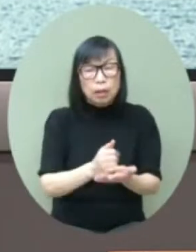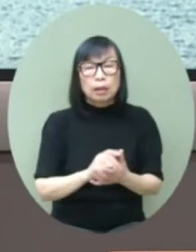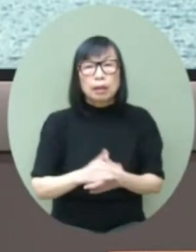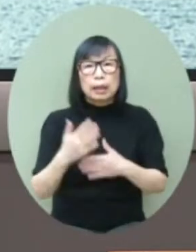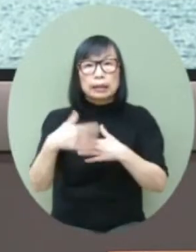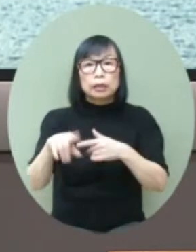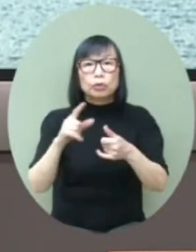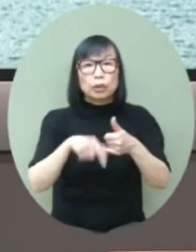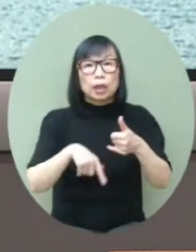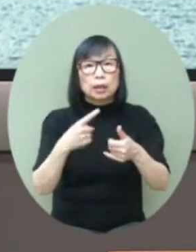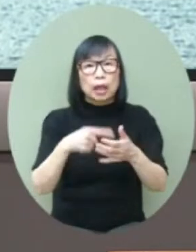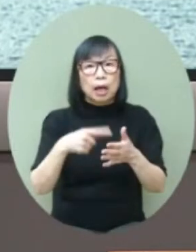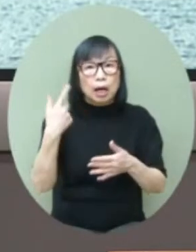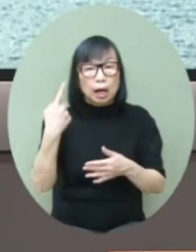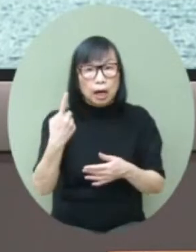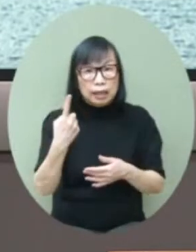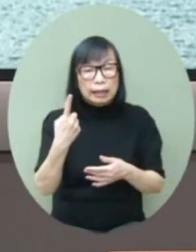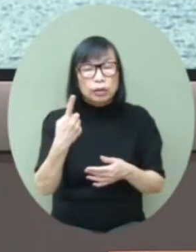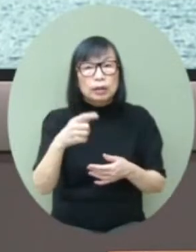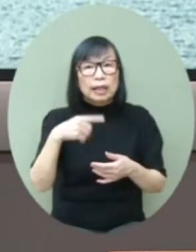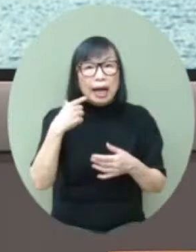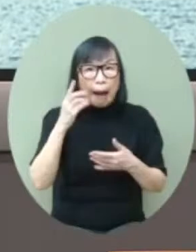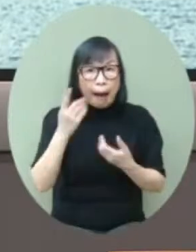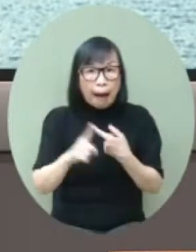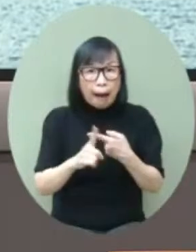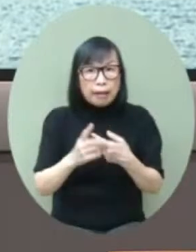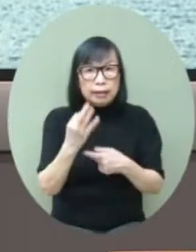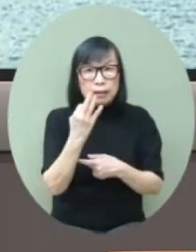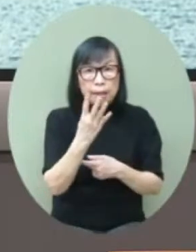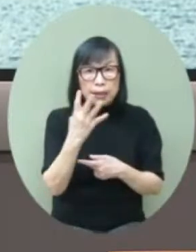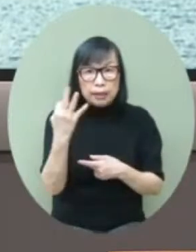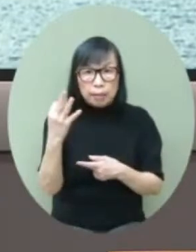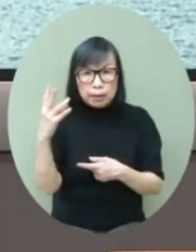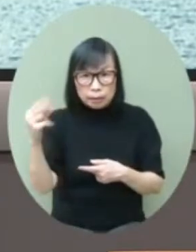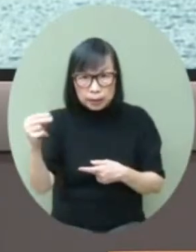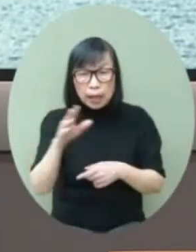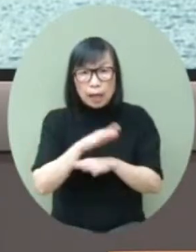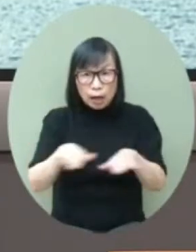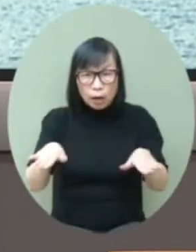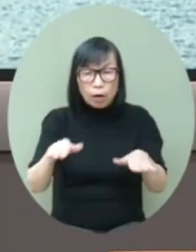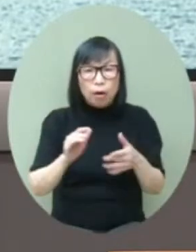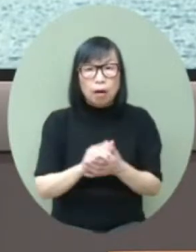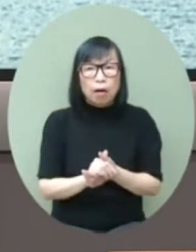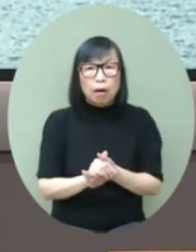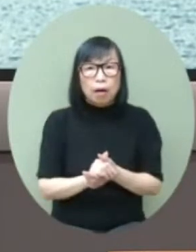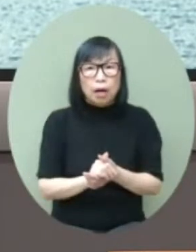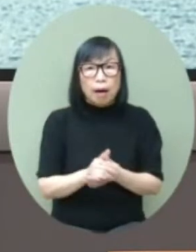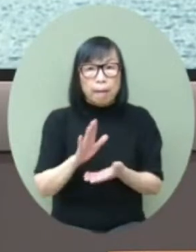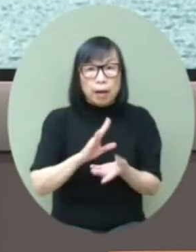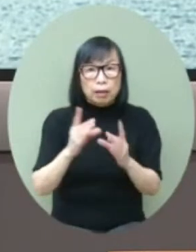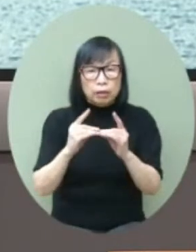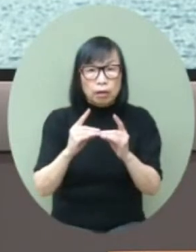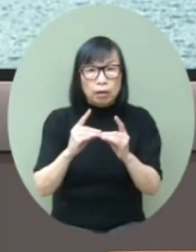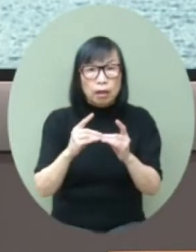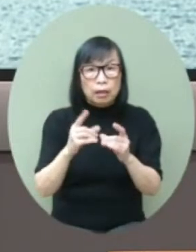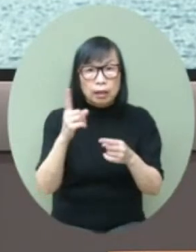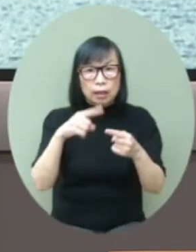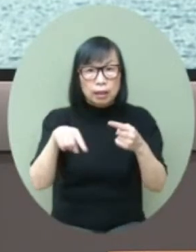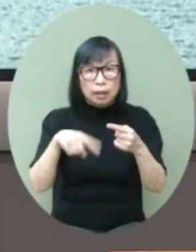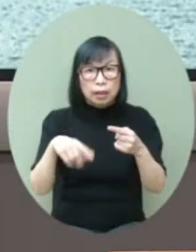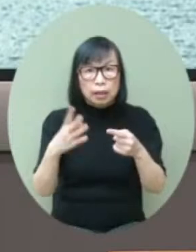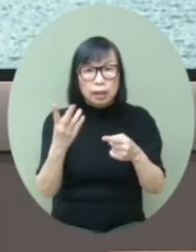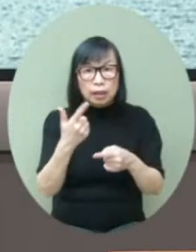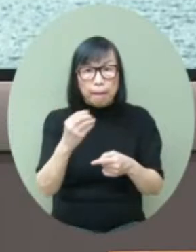facilities. One is in serious condition, 347 in stable condition. In terms of hospital